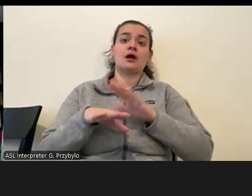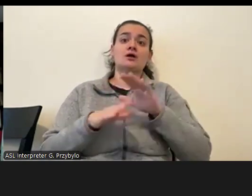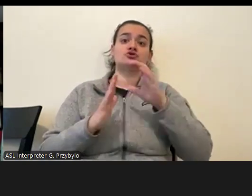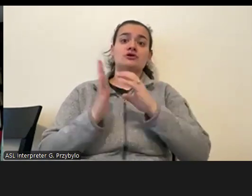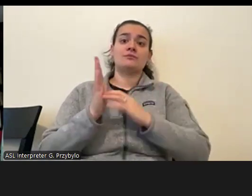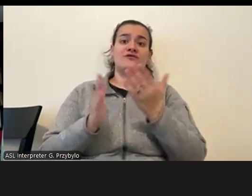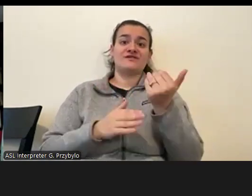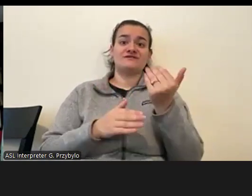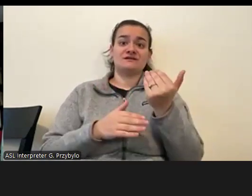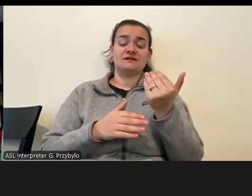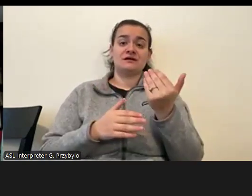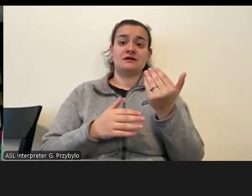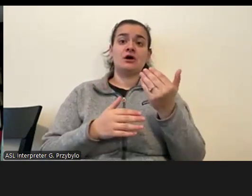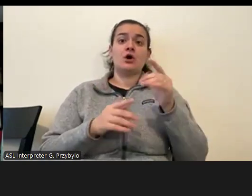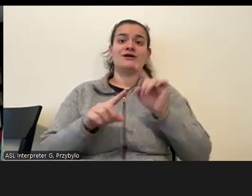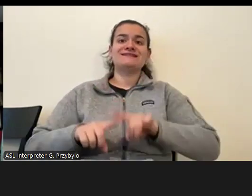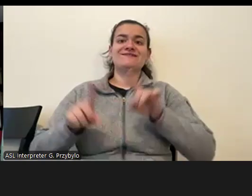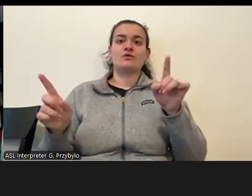is our differential amplifiers.